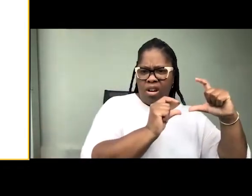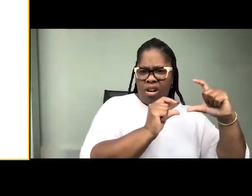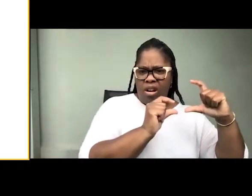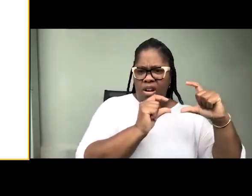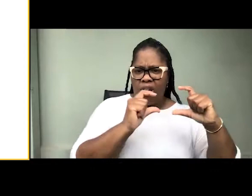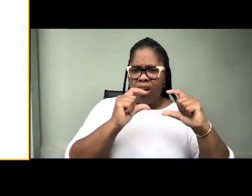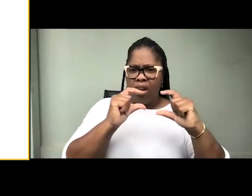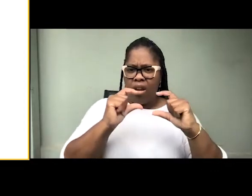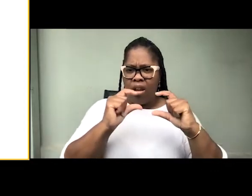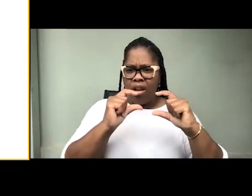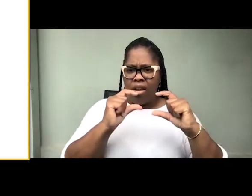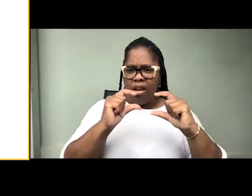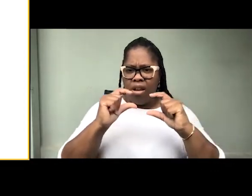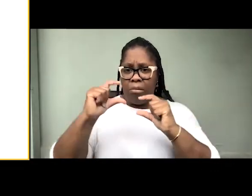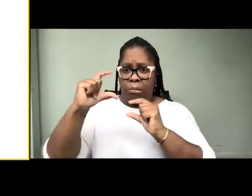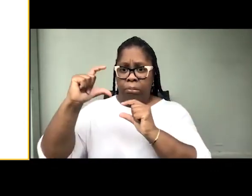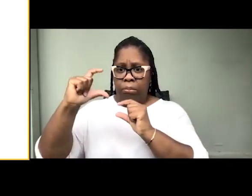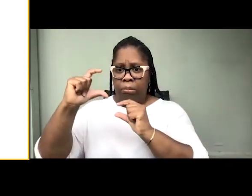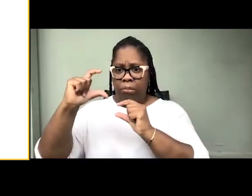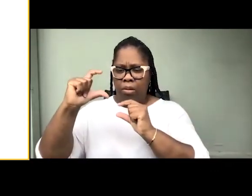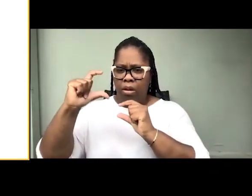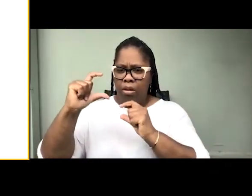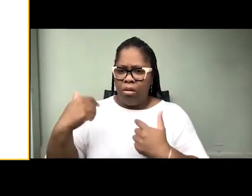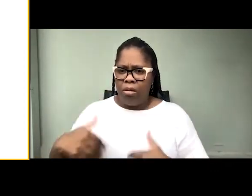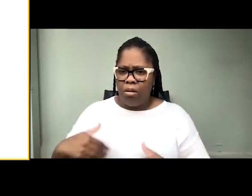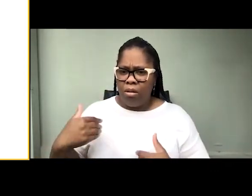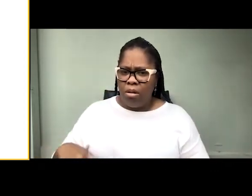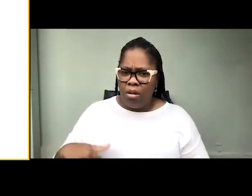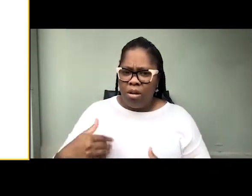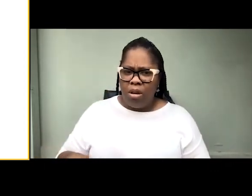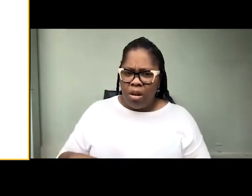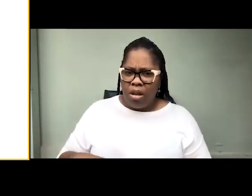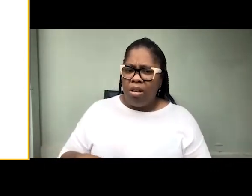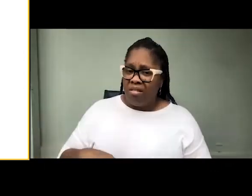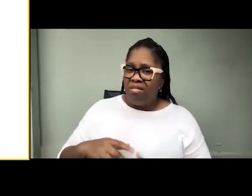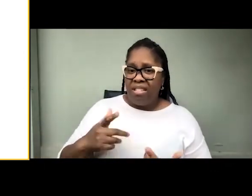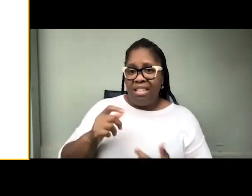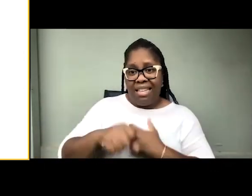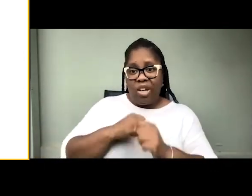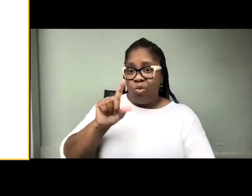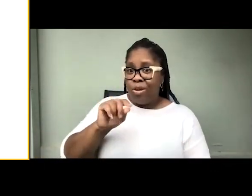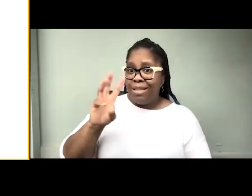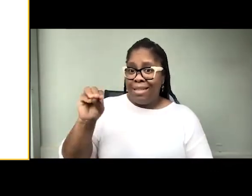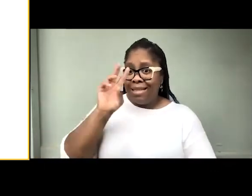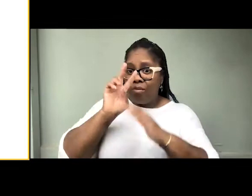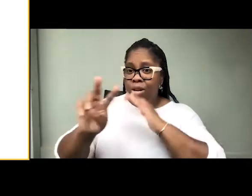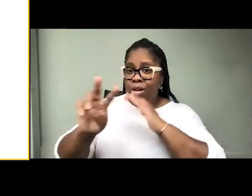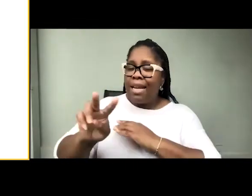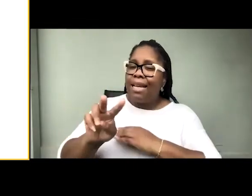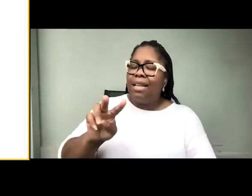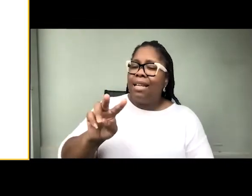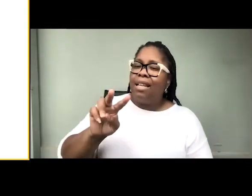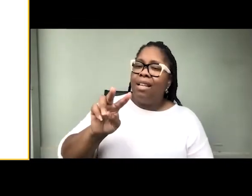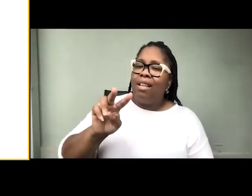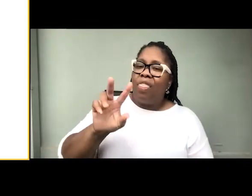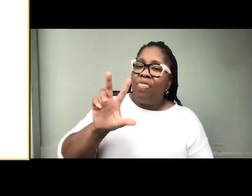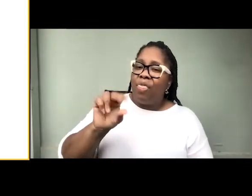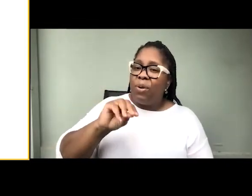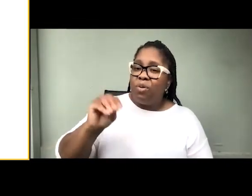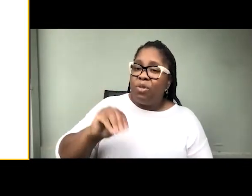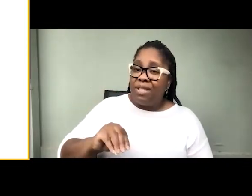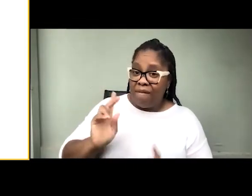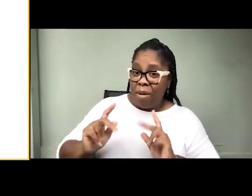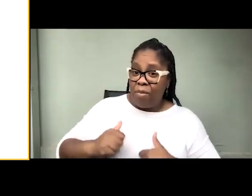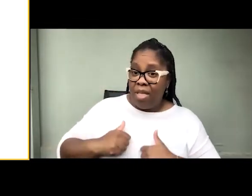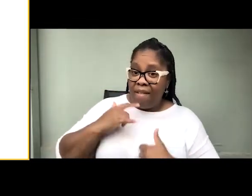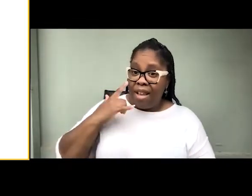under. And then by 2060, it'll be 30% of Californians will be 60 and over. And so